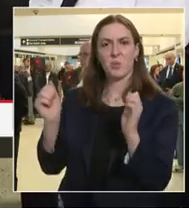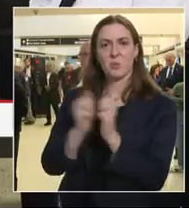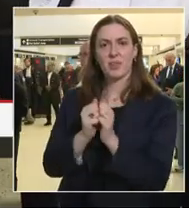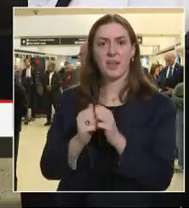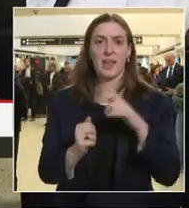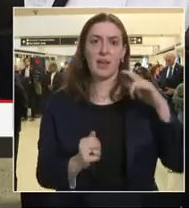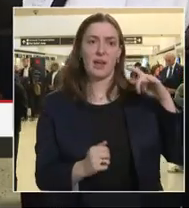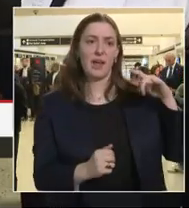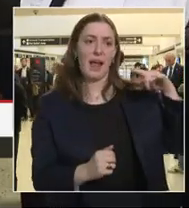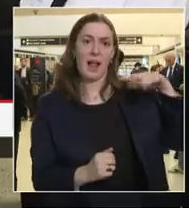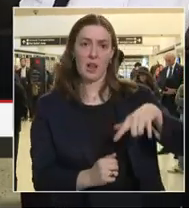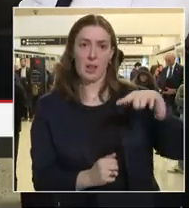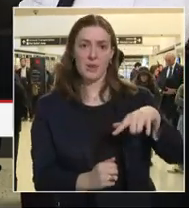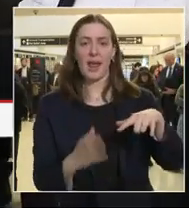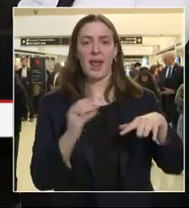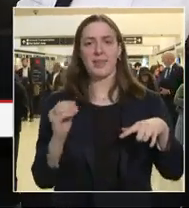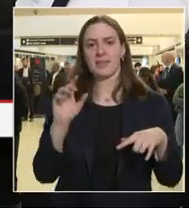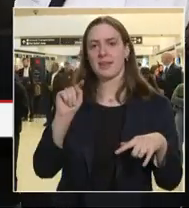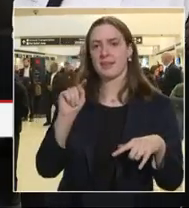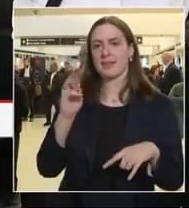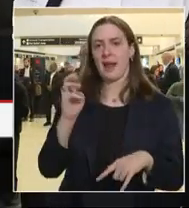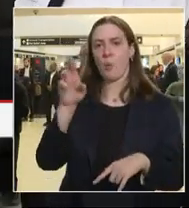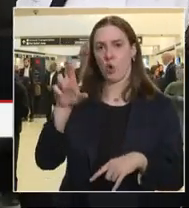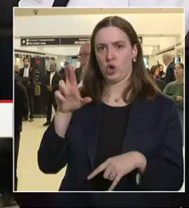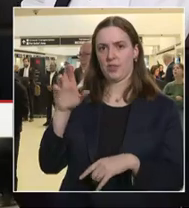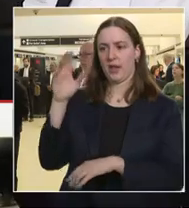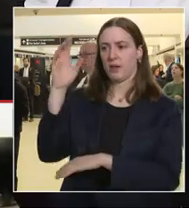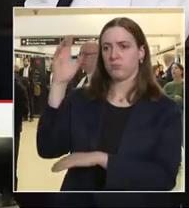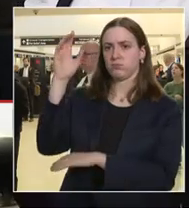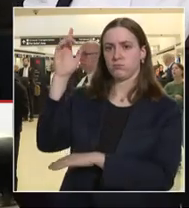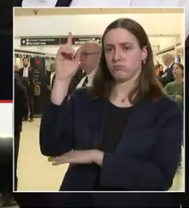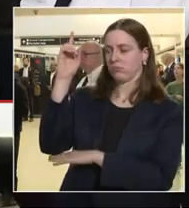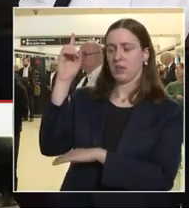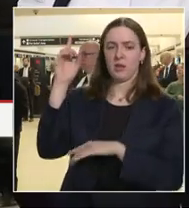tower, and the helicopter and the plane?